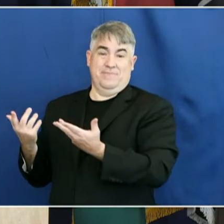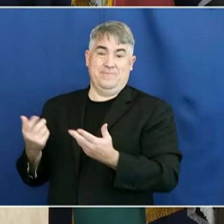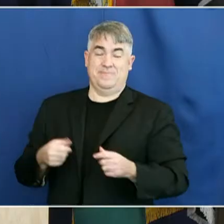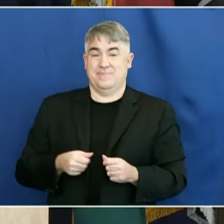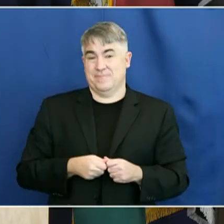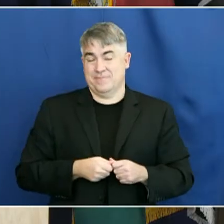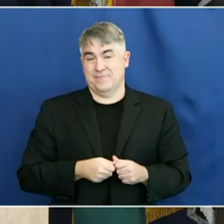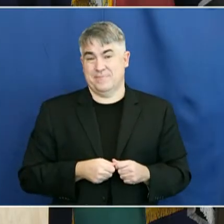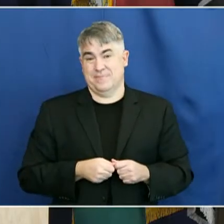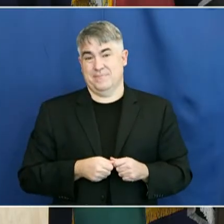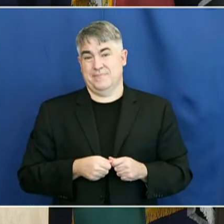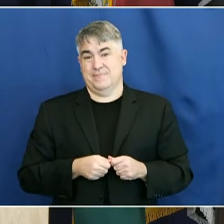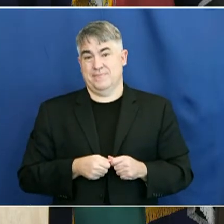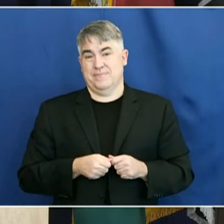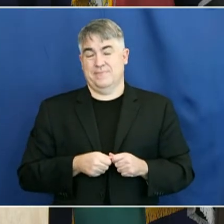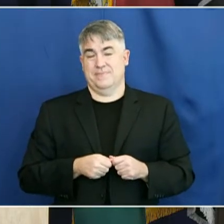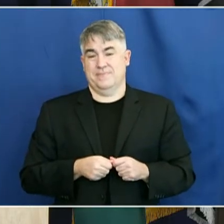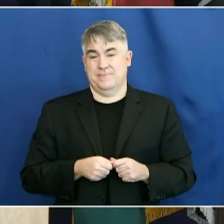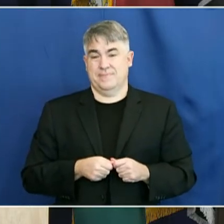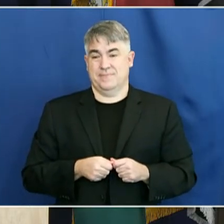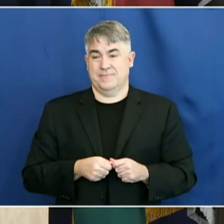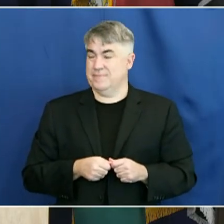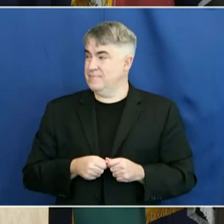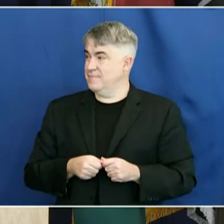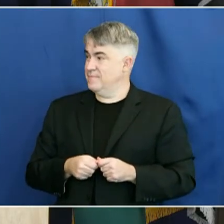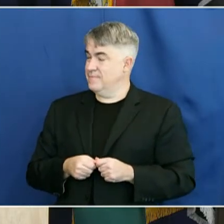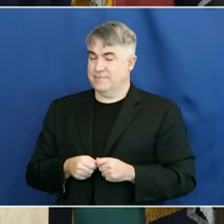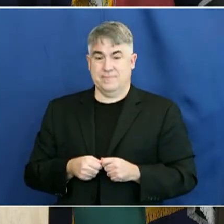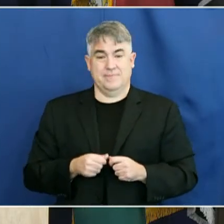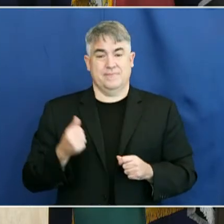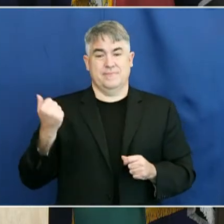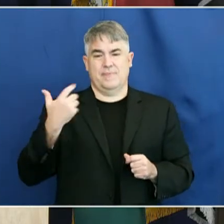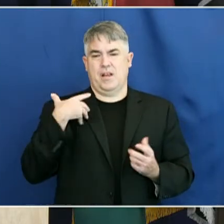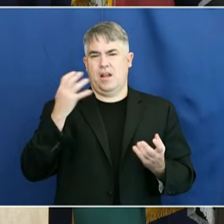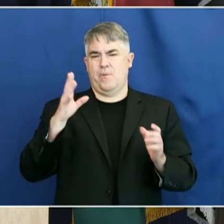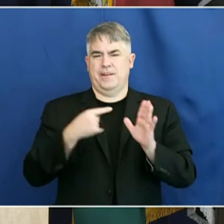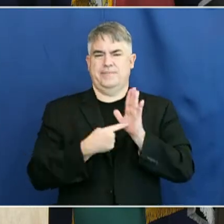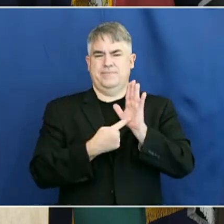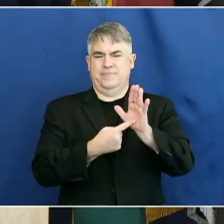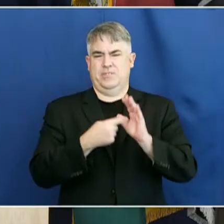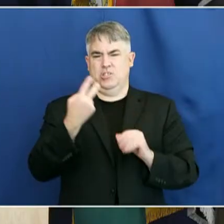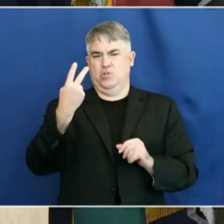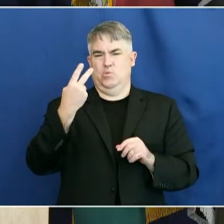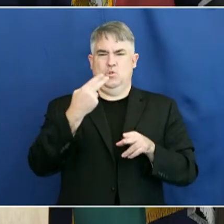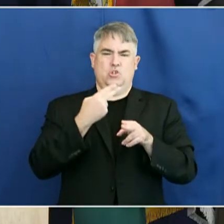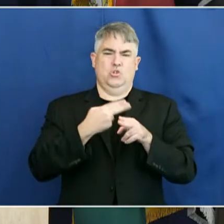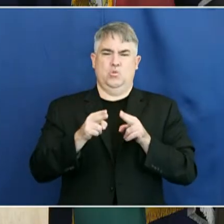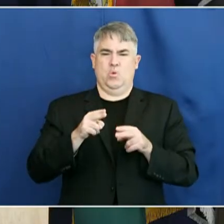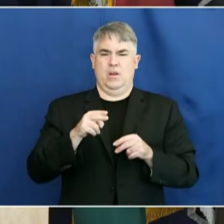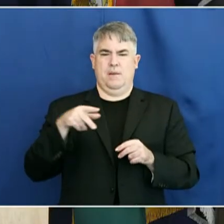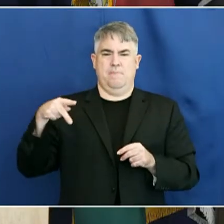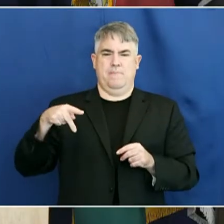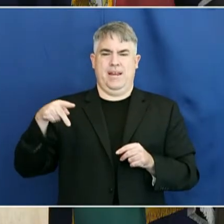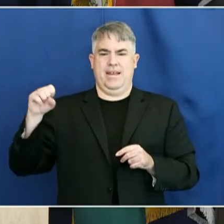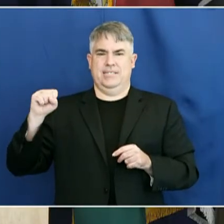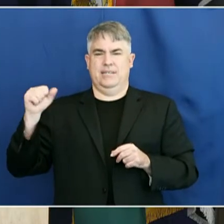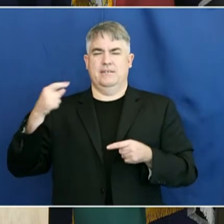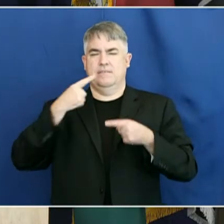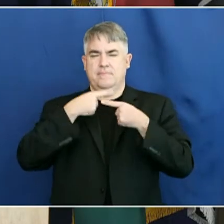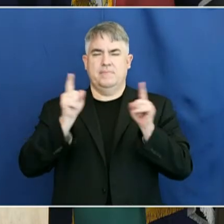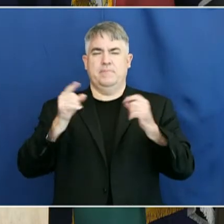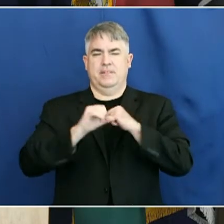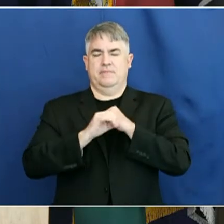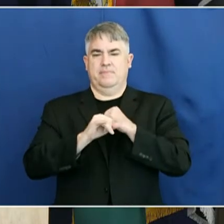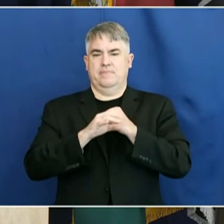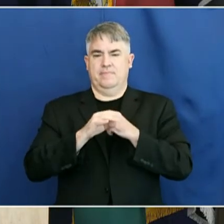you this particular 2 quick public service announcements that will be running on TV in the coming weeks. One of them is in English, and we'll do